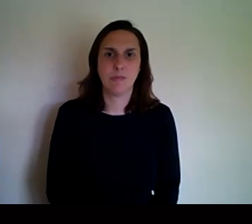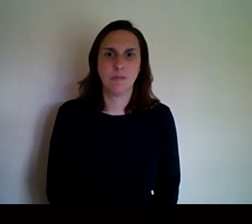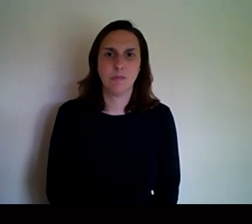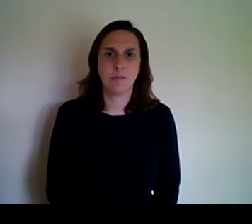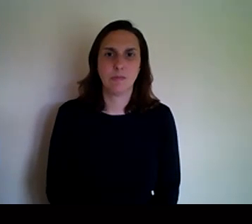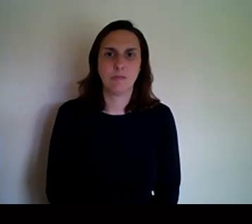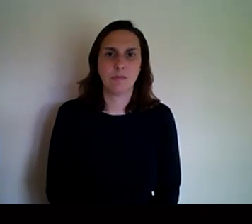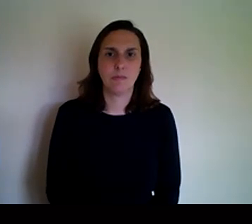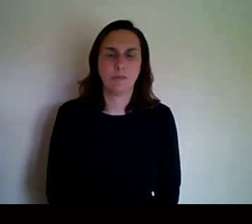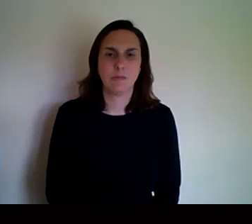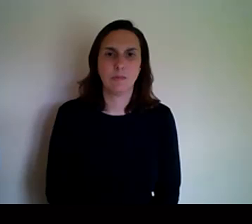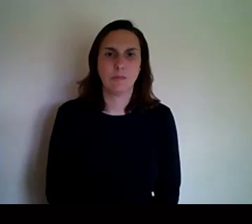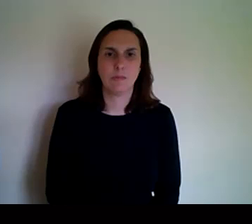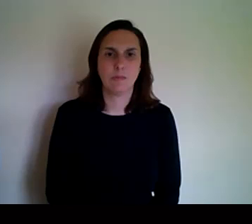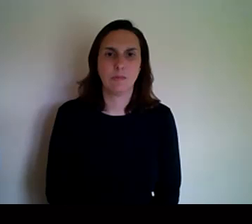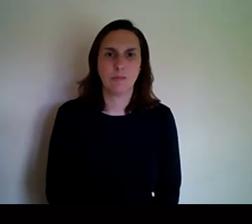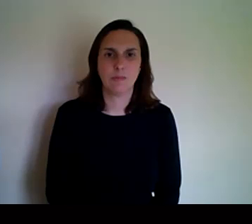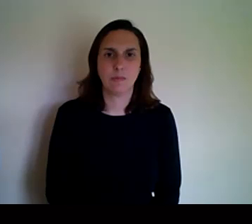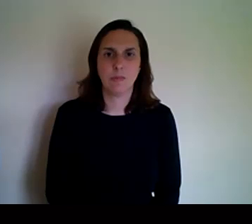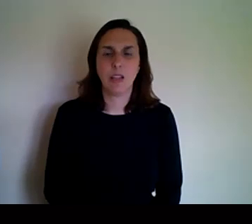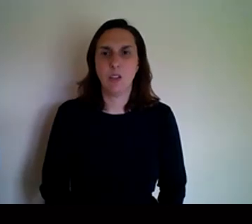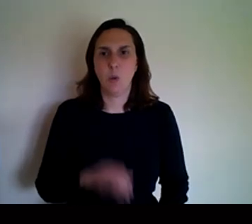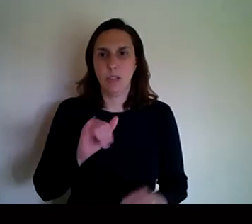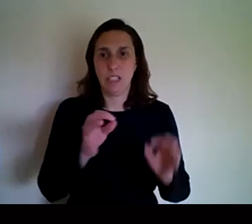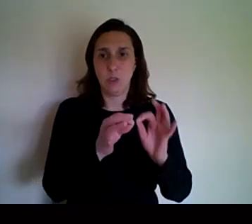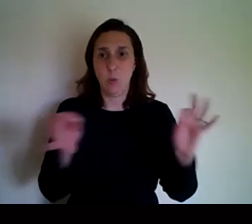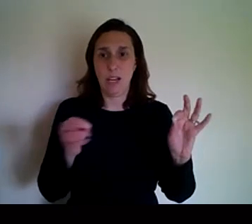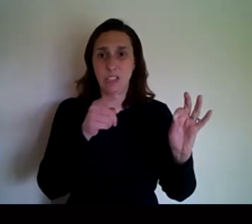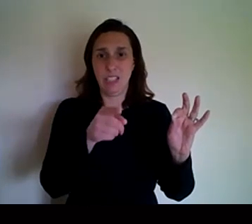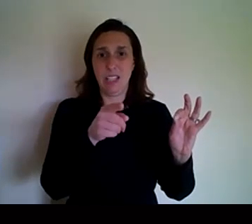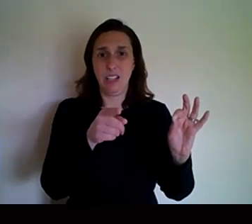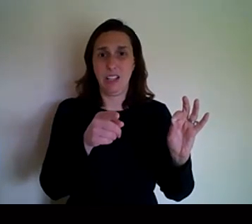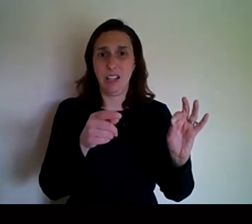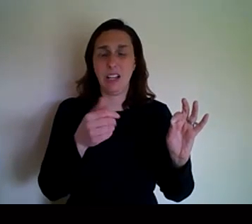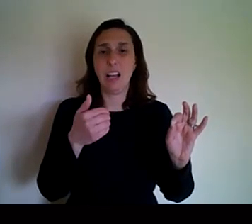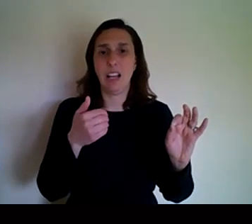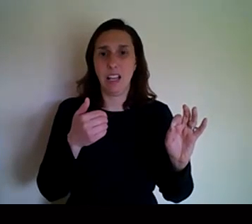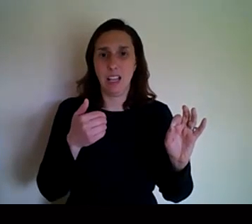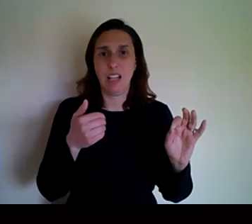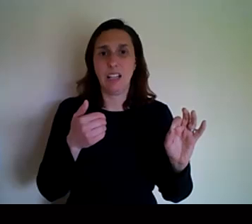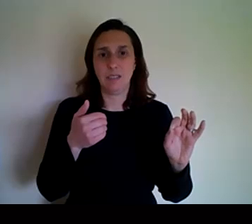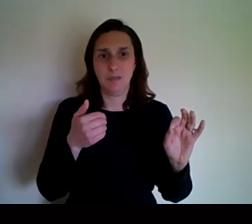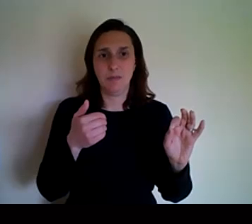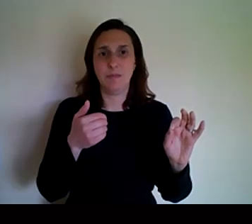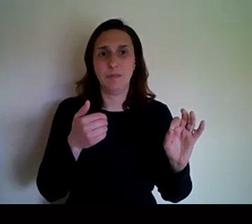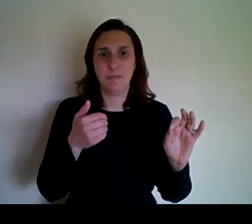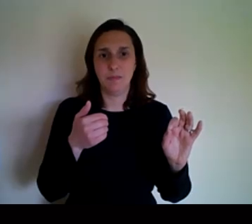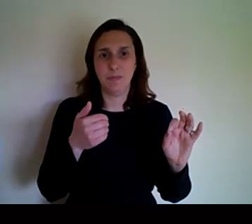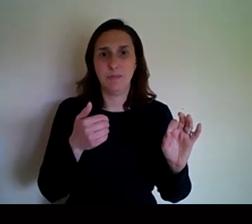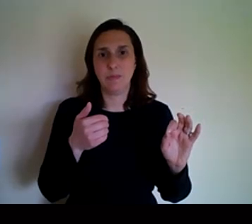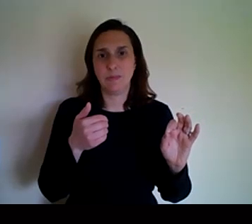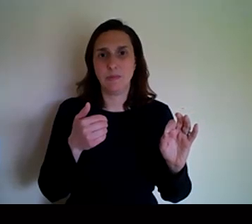equals 0.05. I've taken this equation here, and I have a relationship for 2 of the things I don't